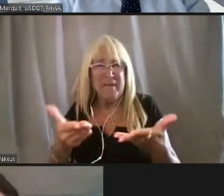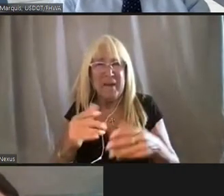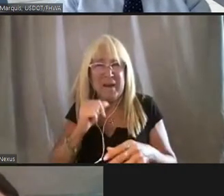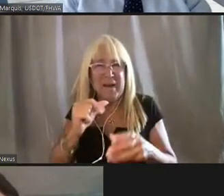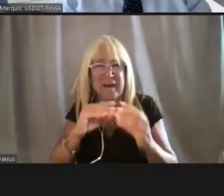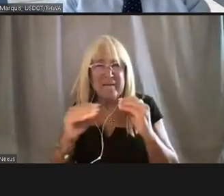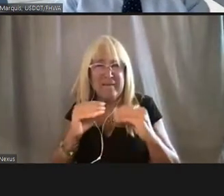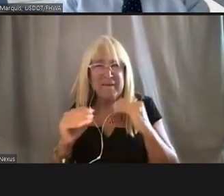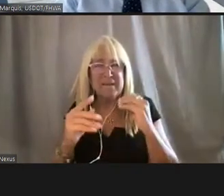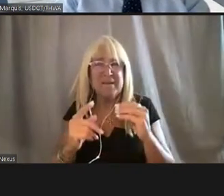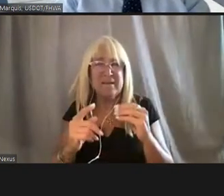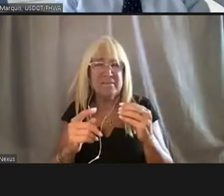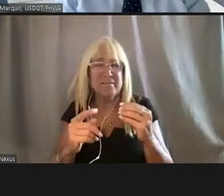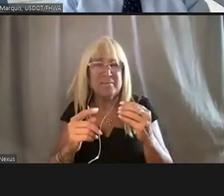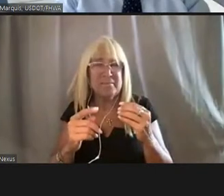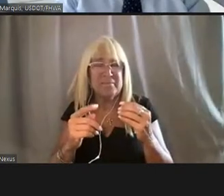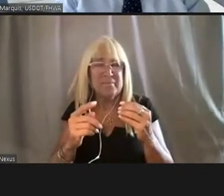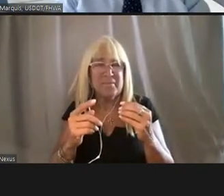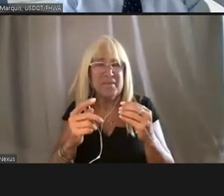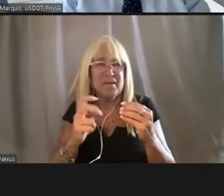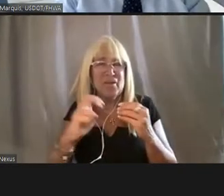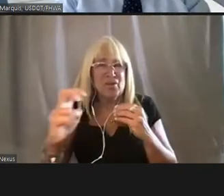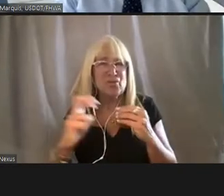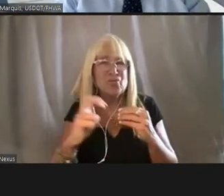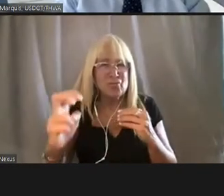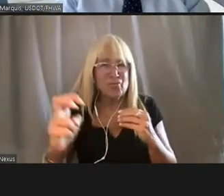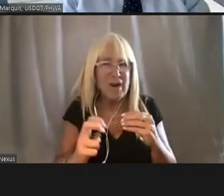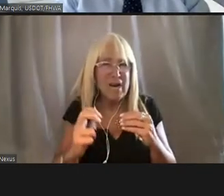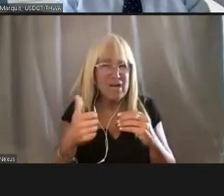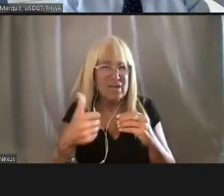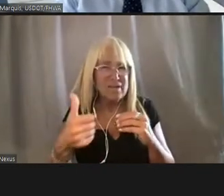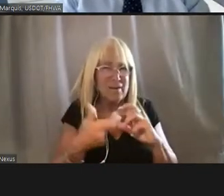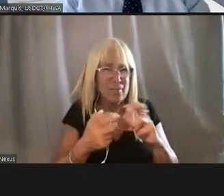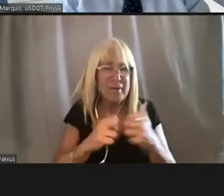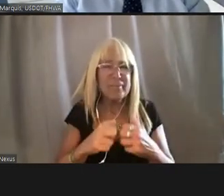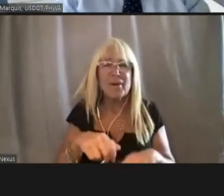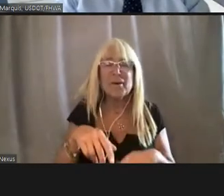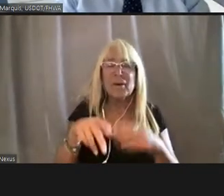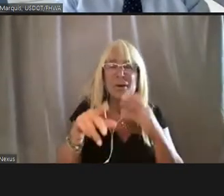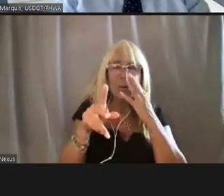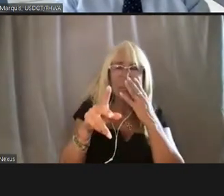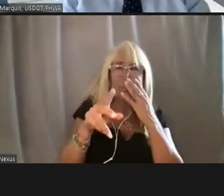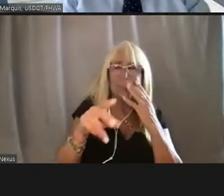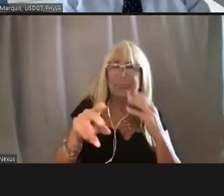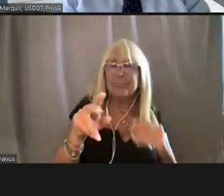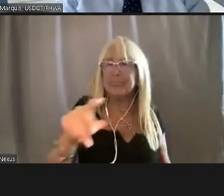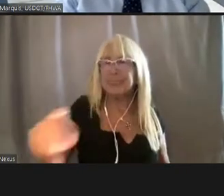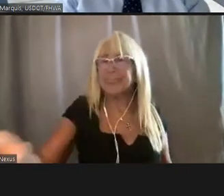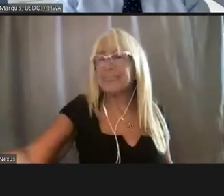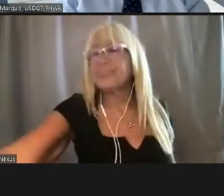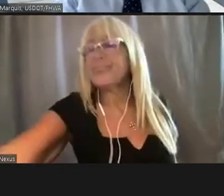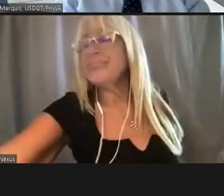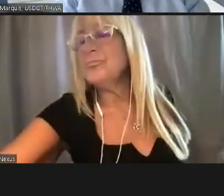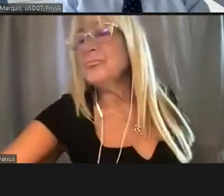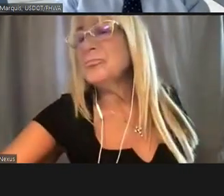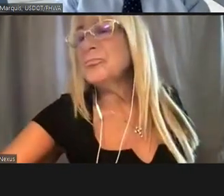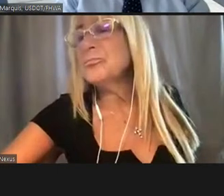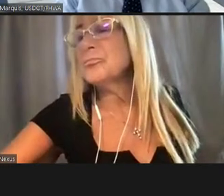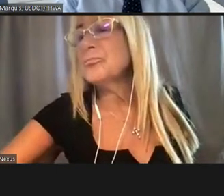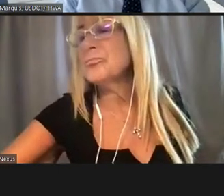thank you the next speaker is Kurt B followed by Anna packman